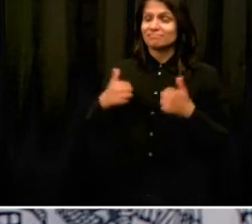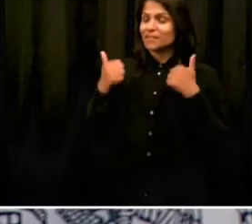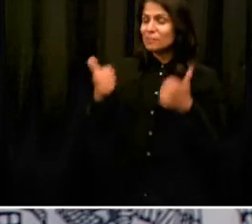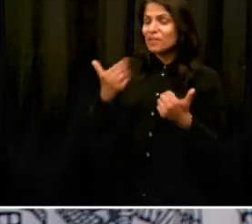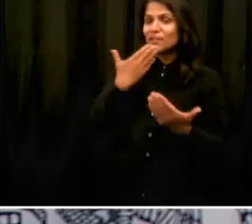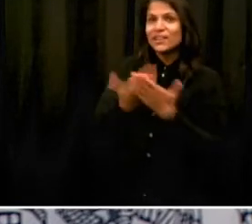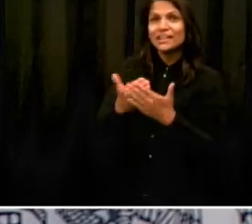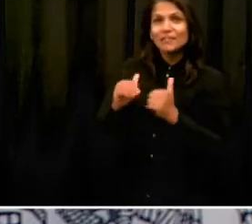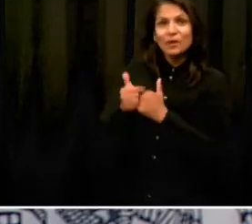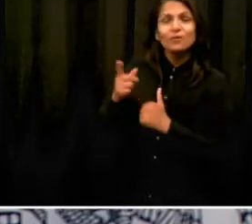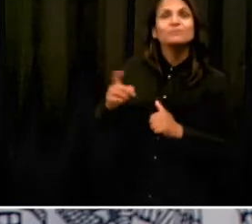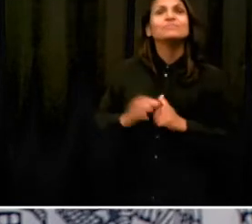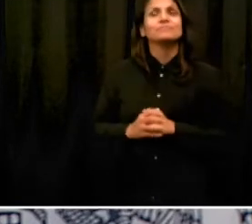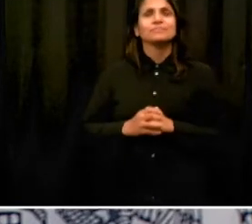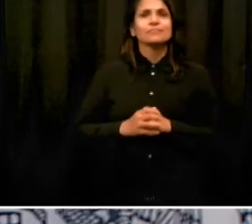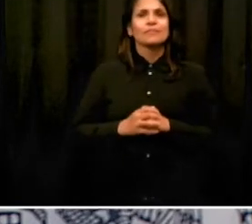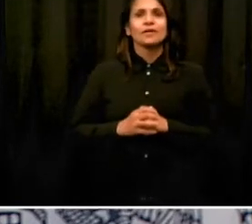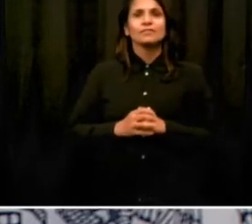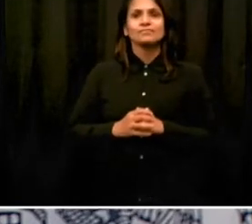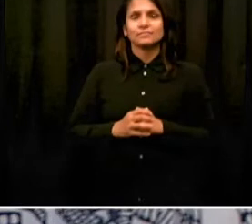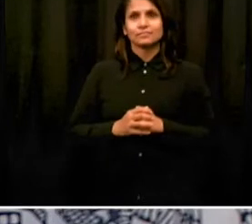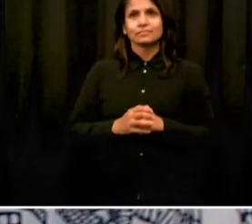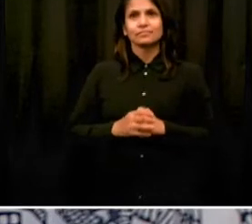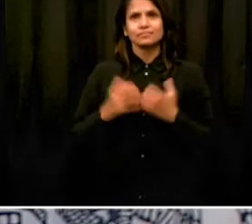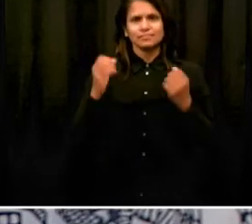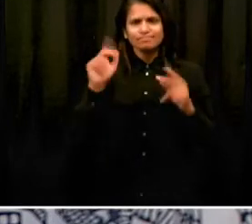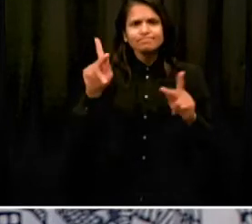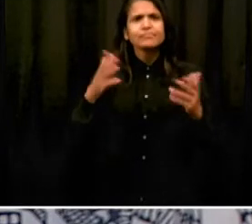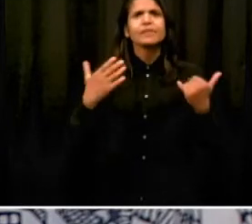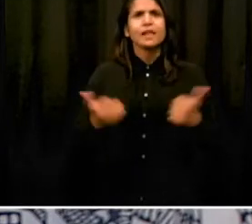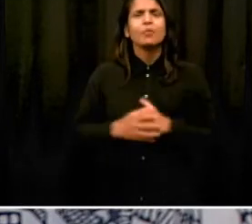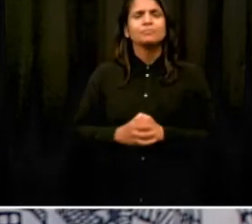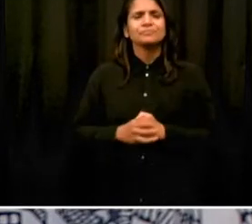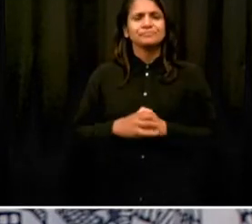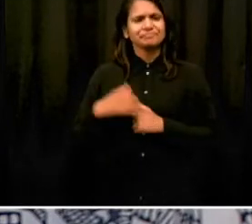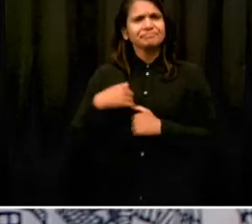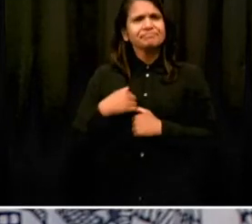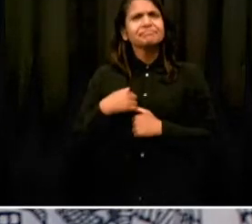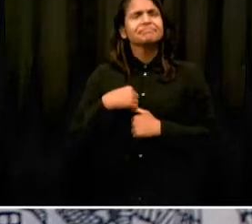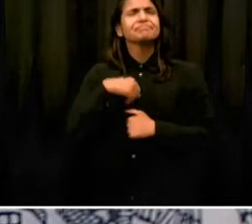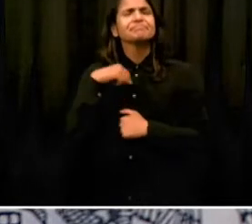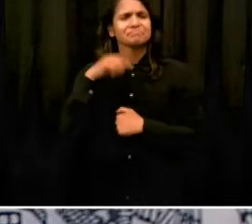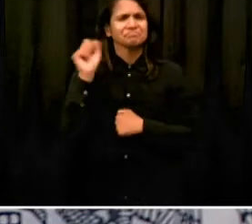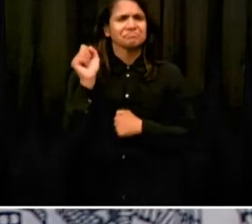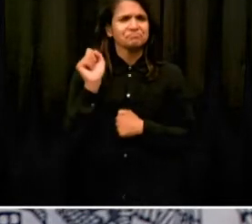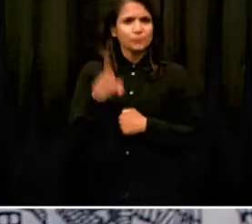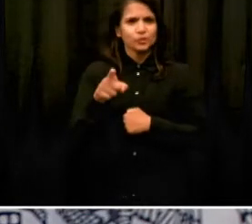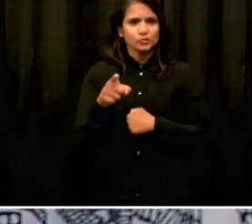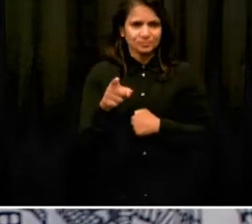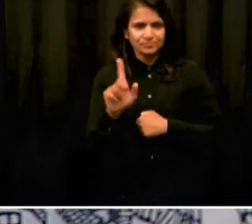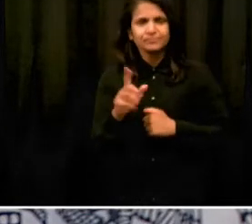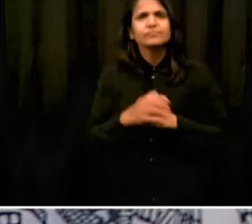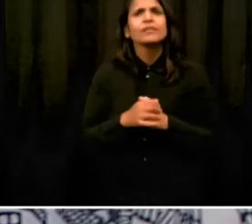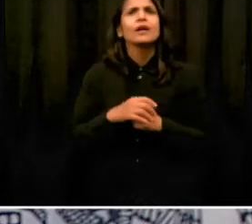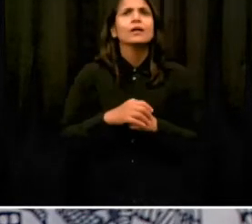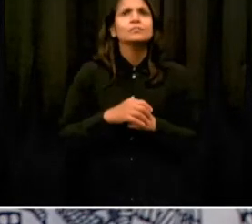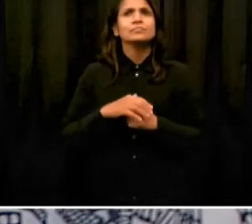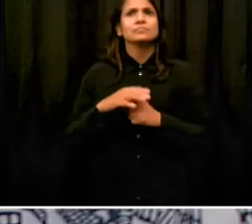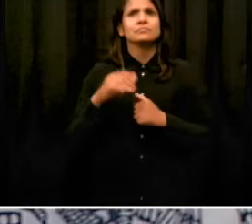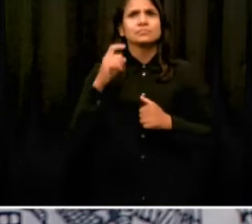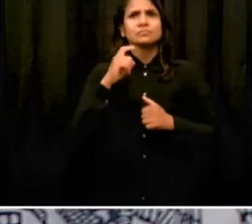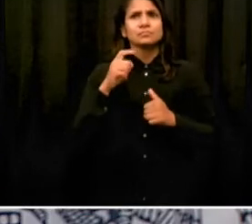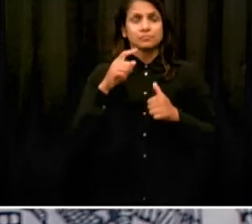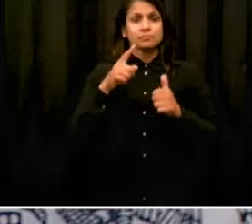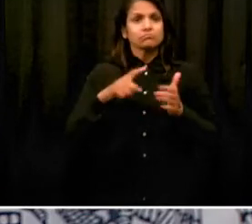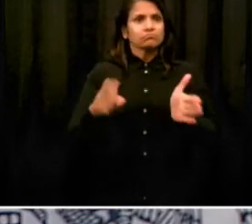call. So my question to you is, why aren't you on board for mandatory testing for teachers,